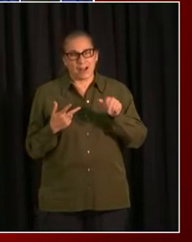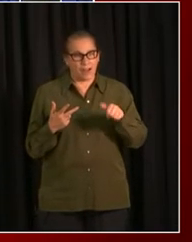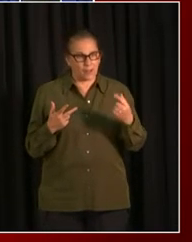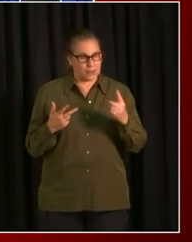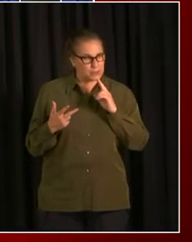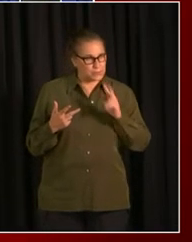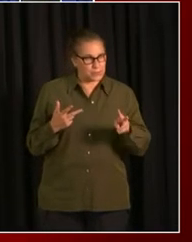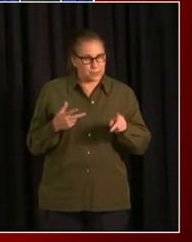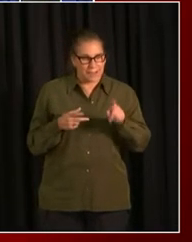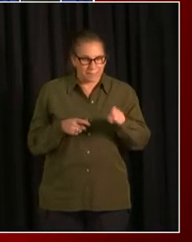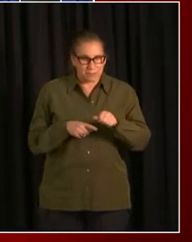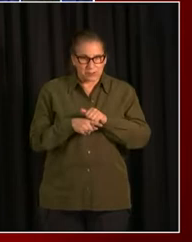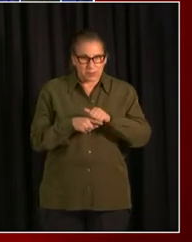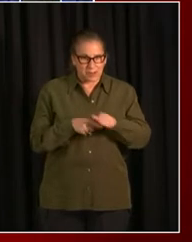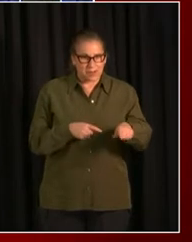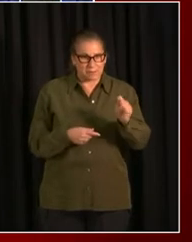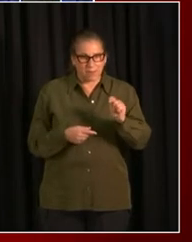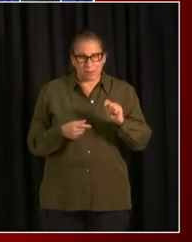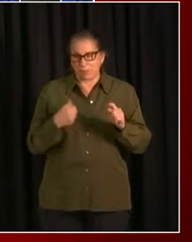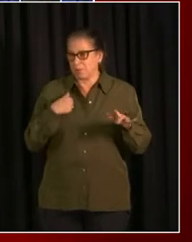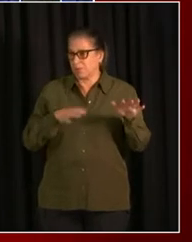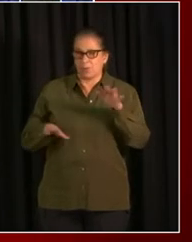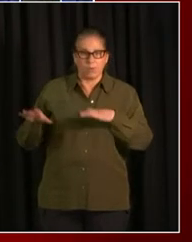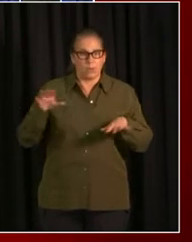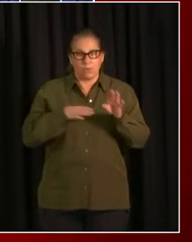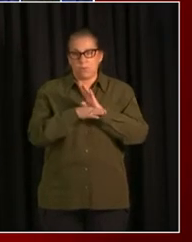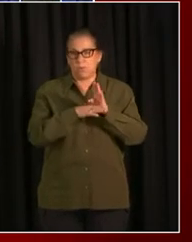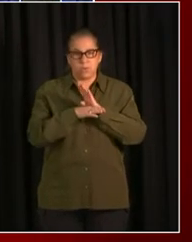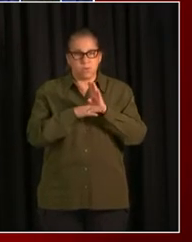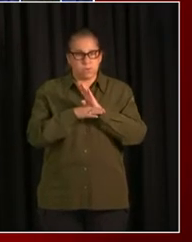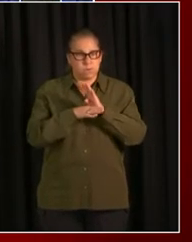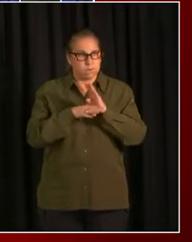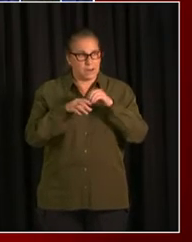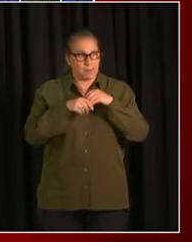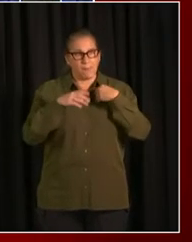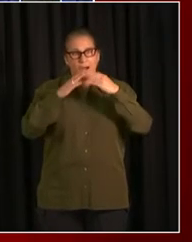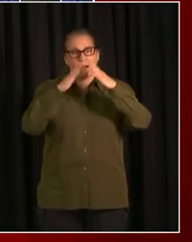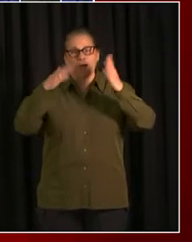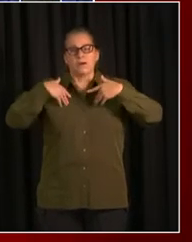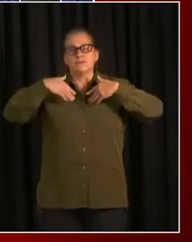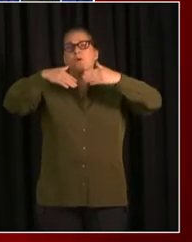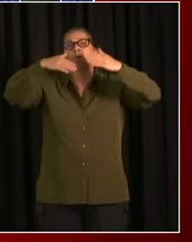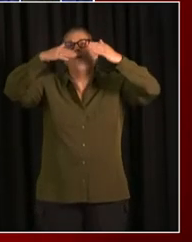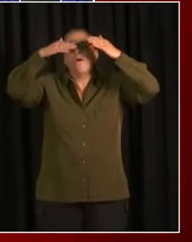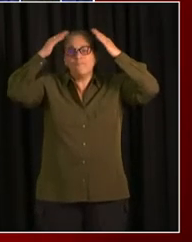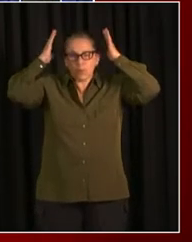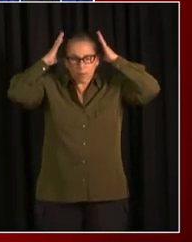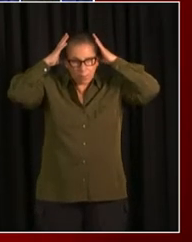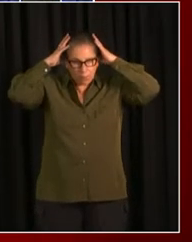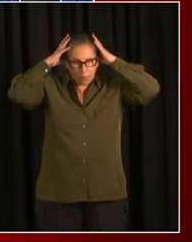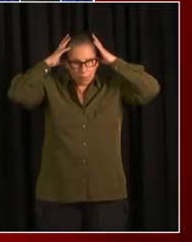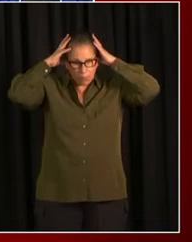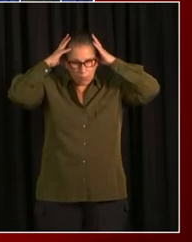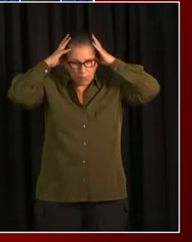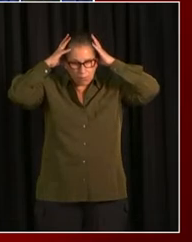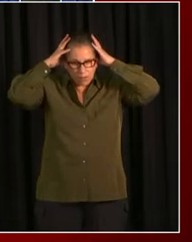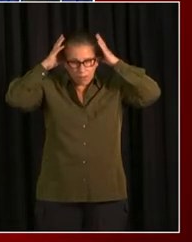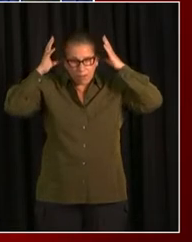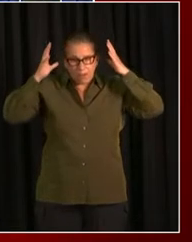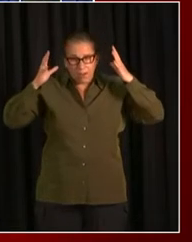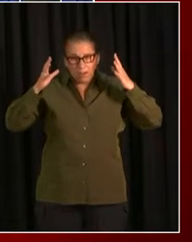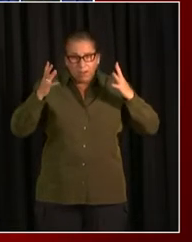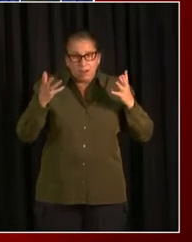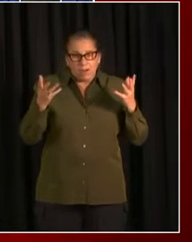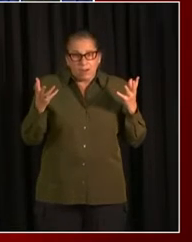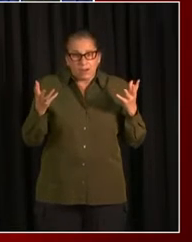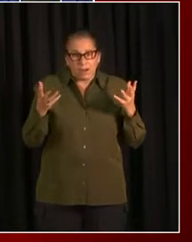2-year-old sibling. With that said, I know the moving target date to get the students